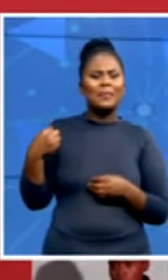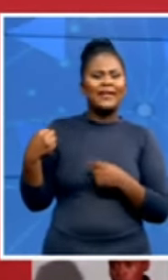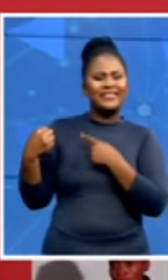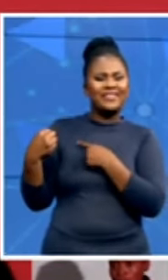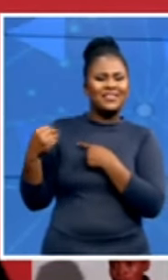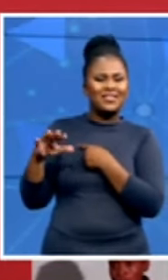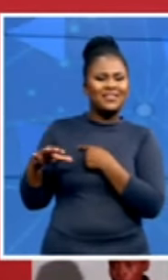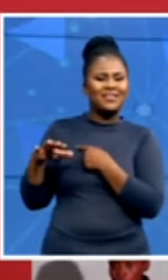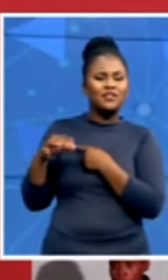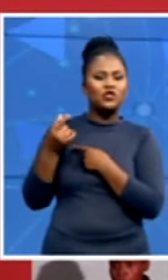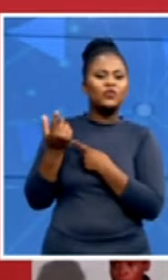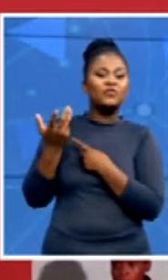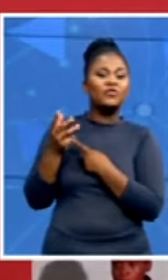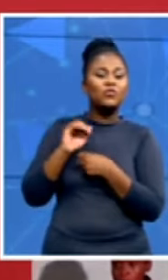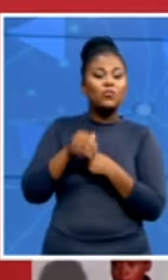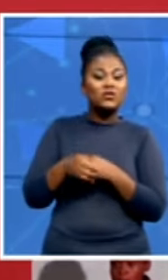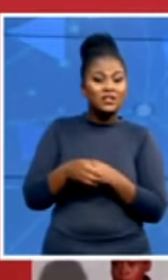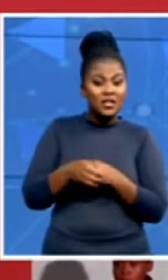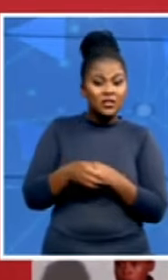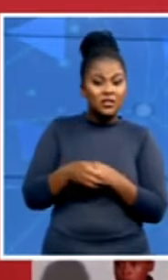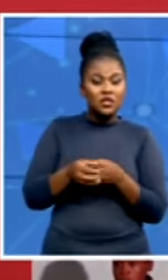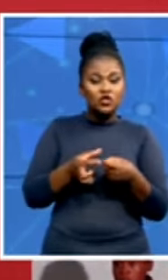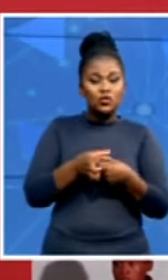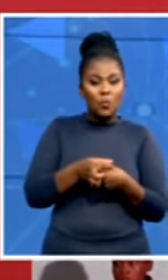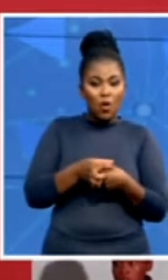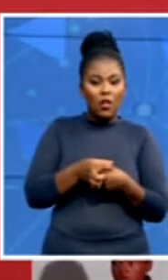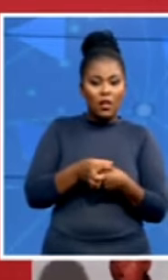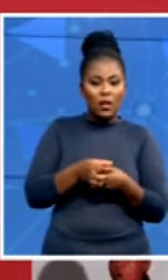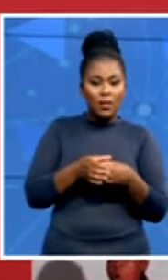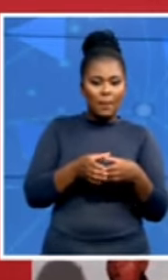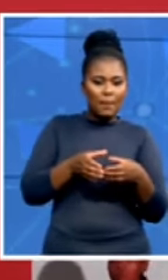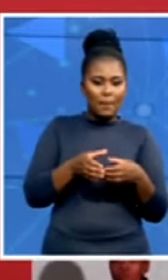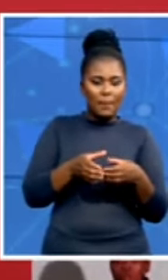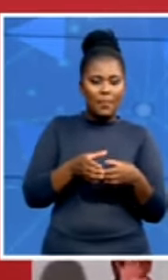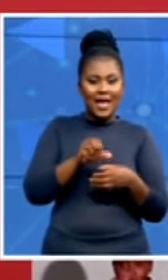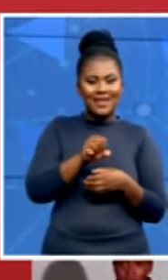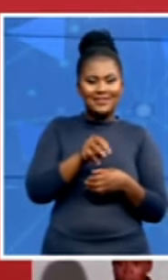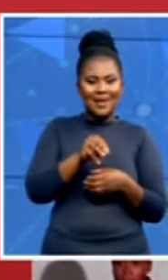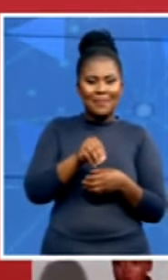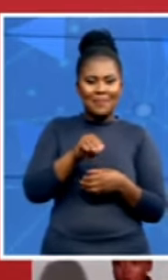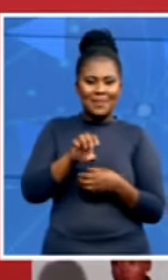small, medium-sized enterprises owned by South Africans?